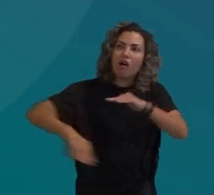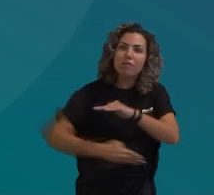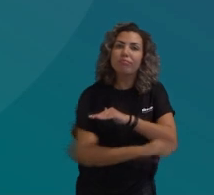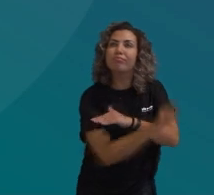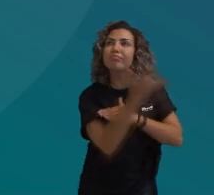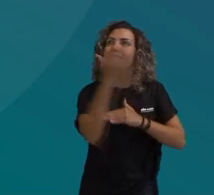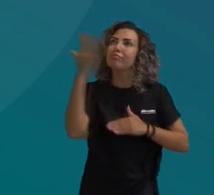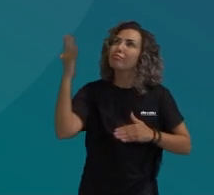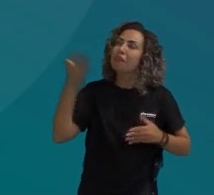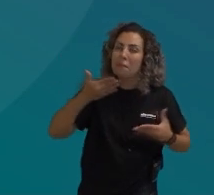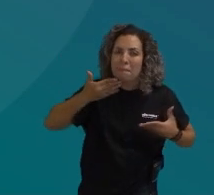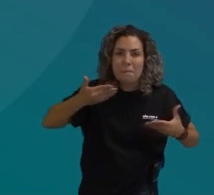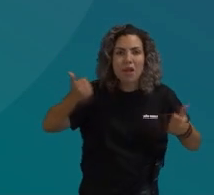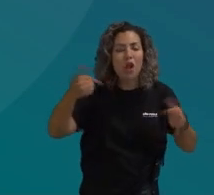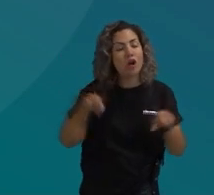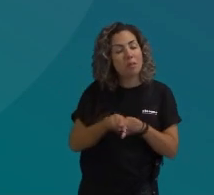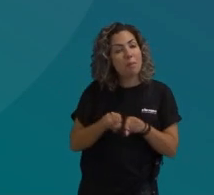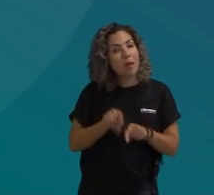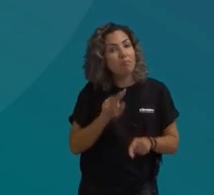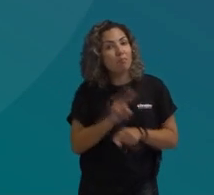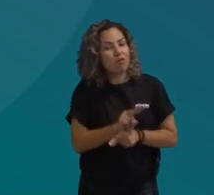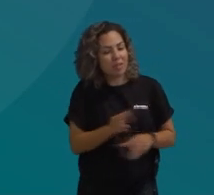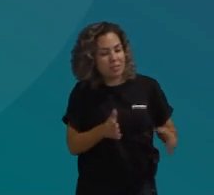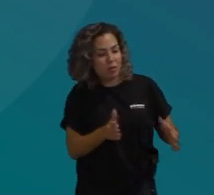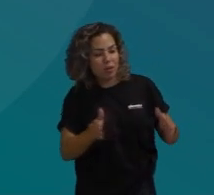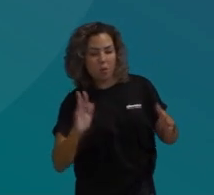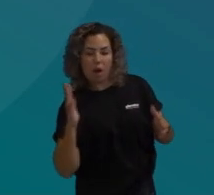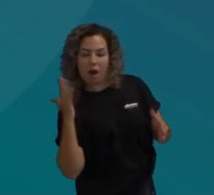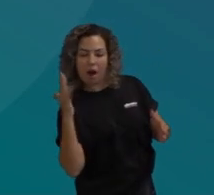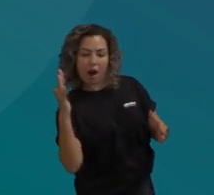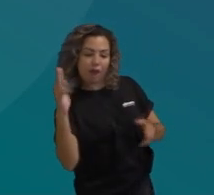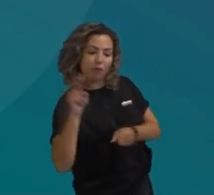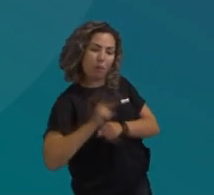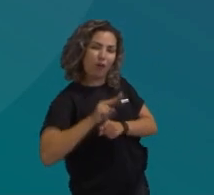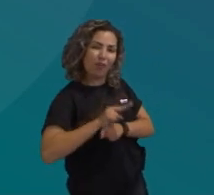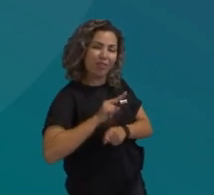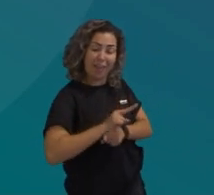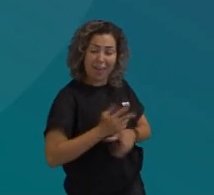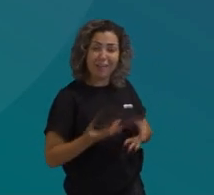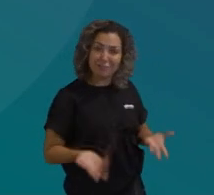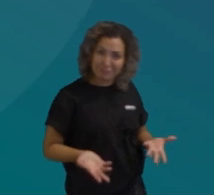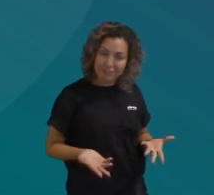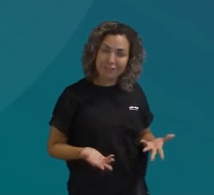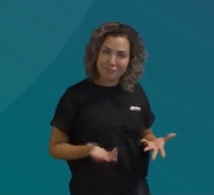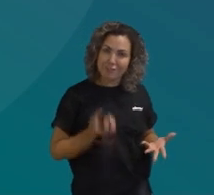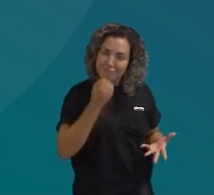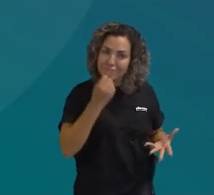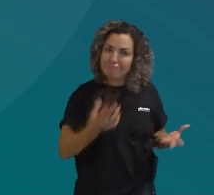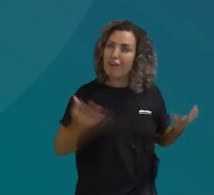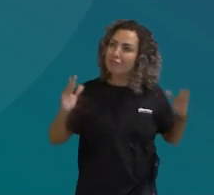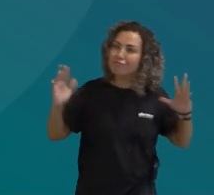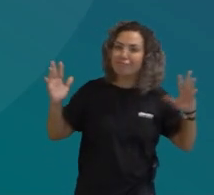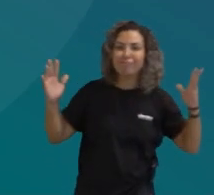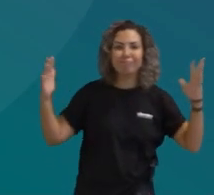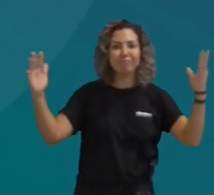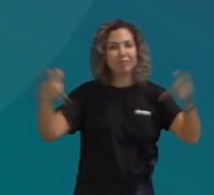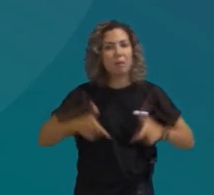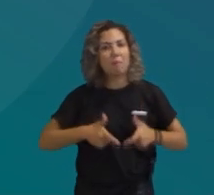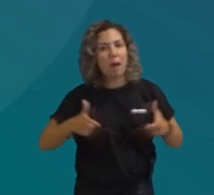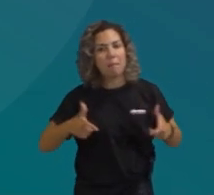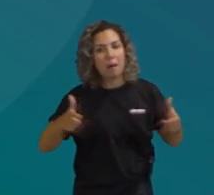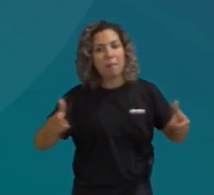help connect some forest patches, because along the river, we have some areas which still have